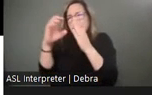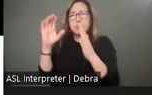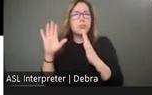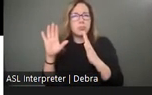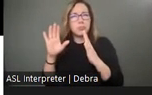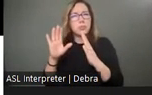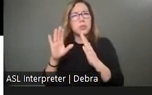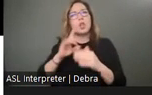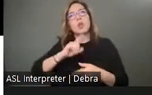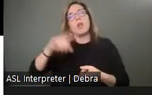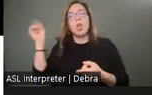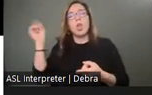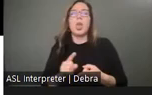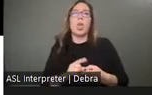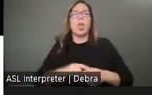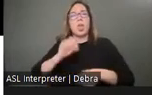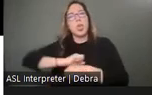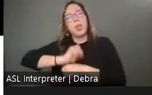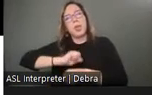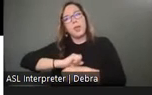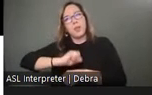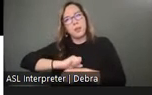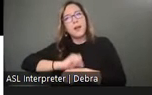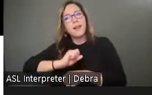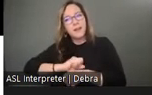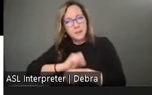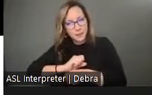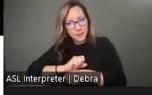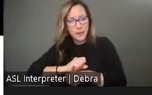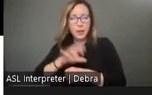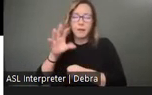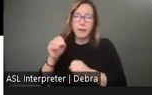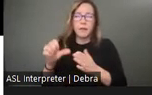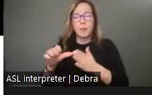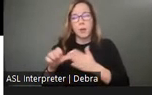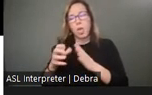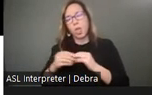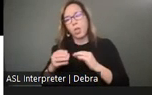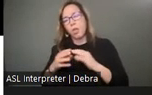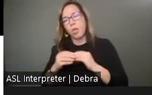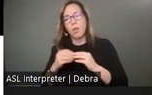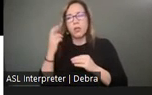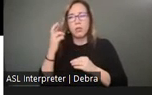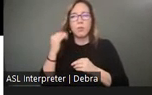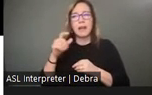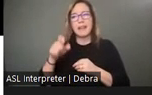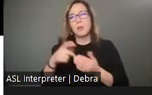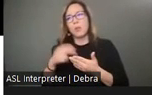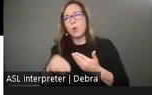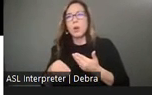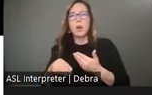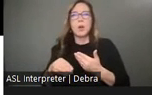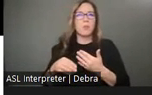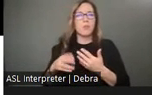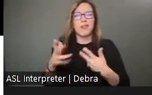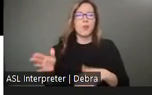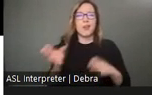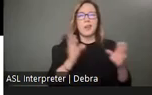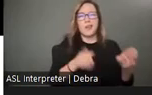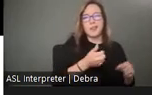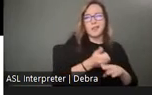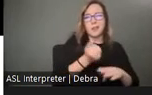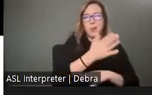to reduce the burden and prevent you from having to write a 50-page narrative of why this program is needed in an area when you've already submitted your